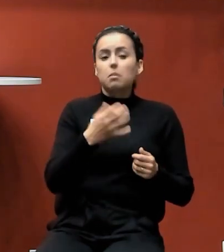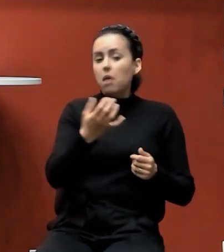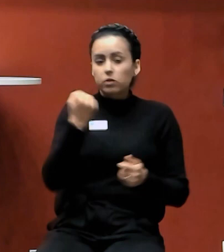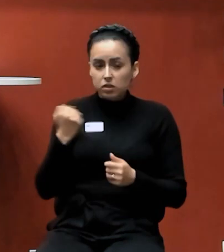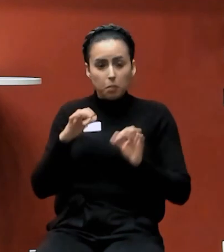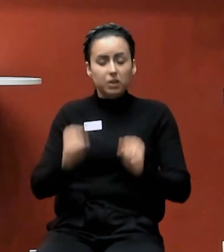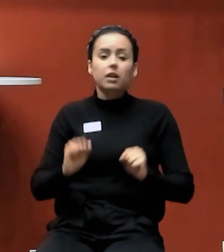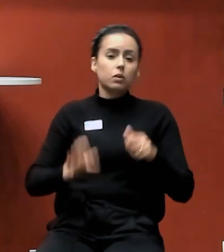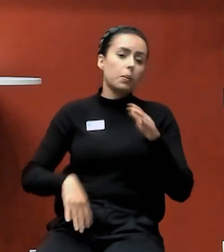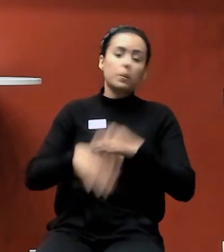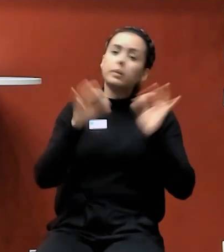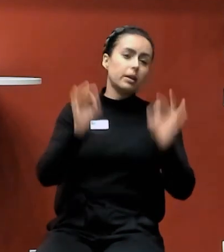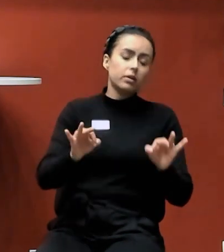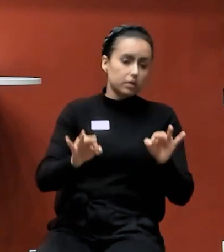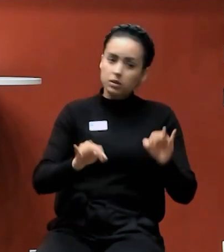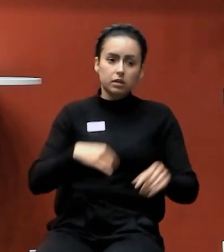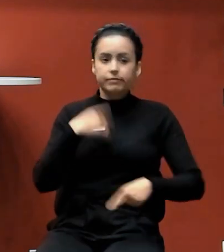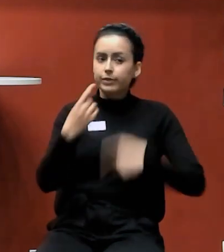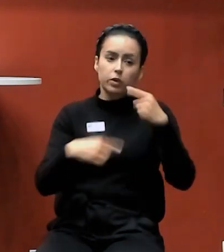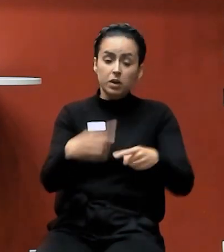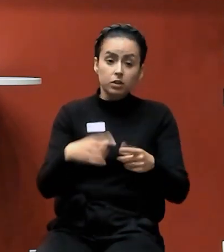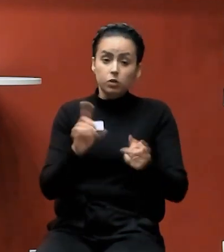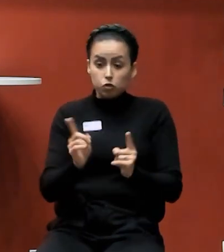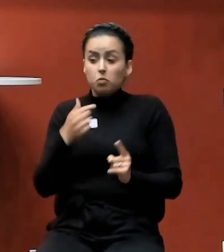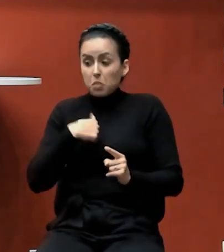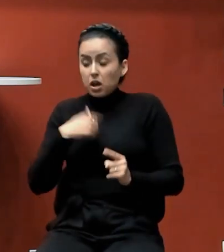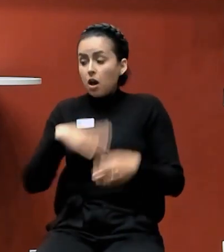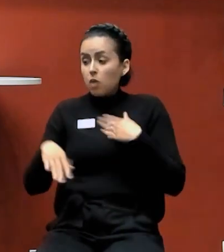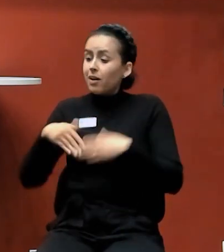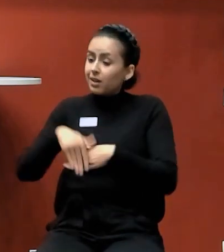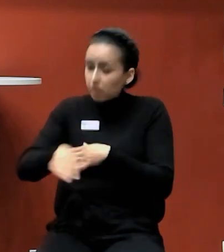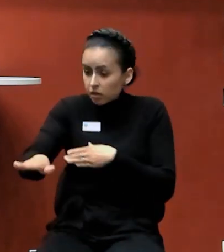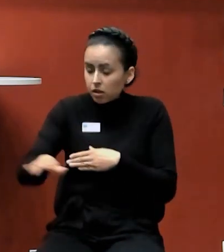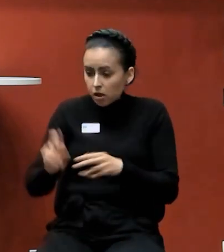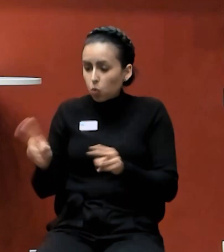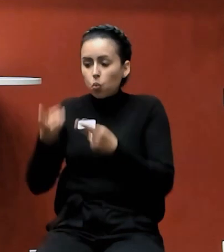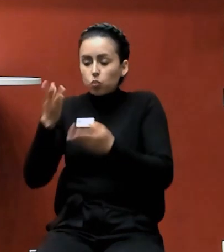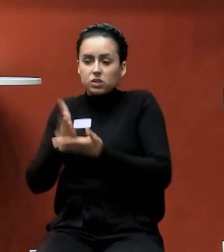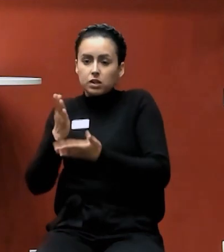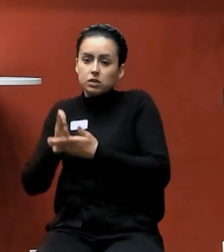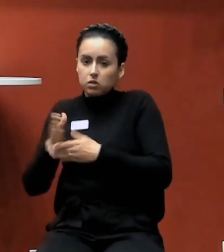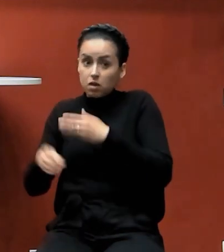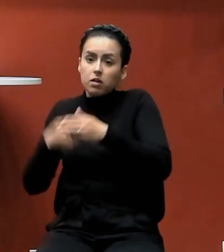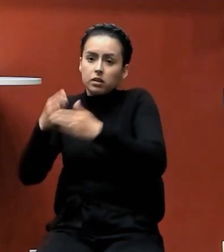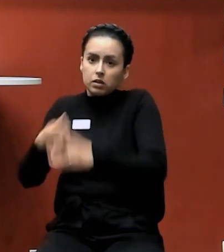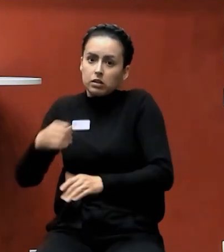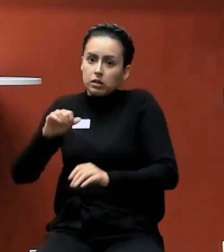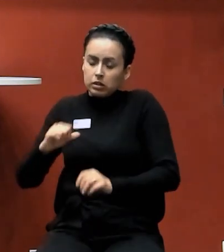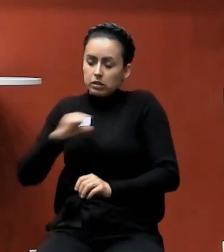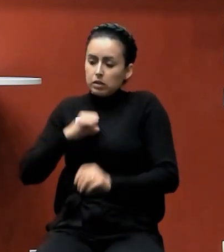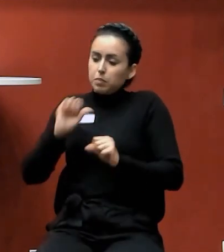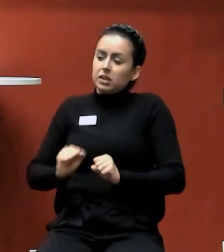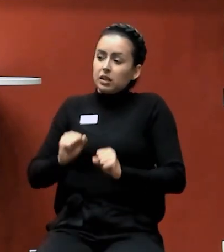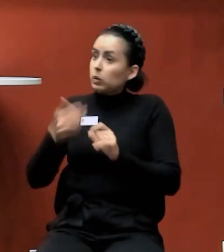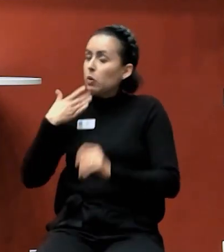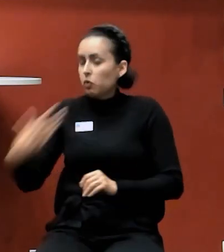like, if I want to be able to continue and pursue and build new stuff, I have to be good at it. Mm. You know?